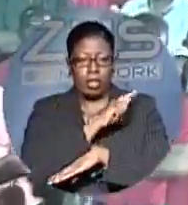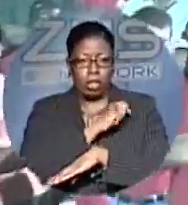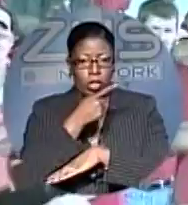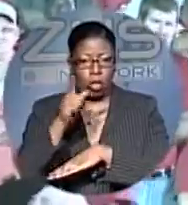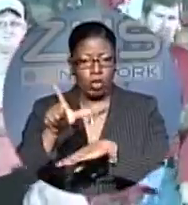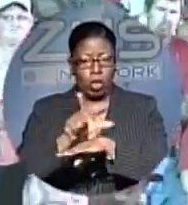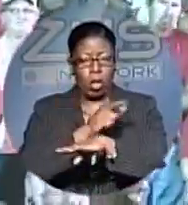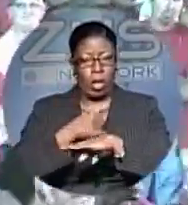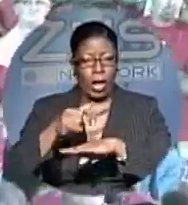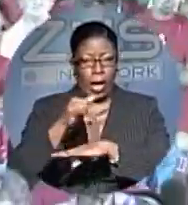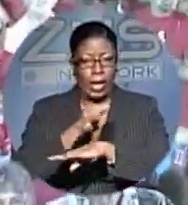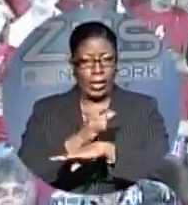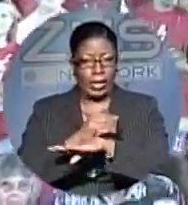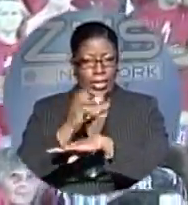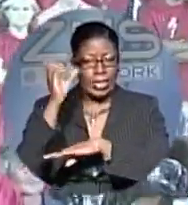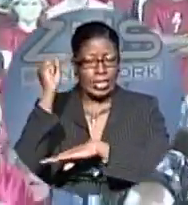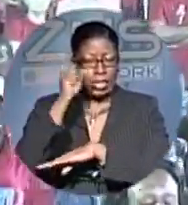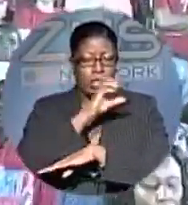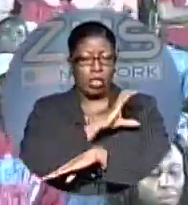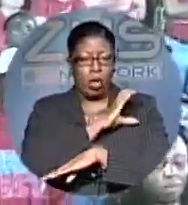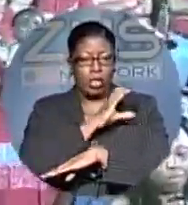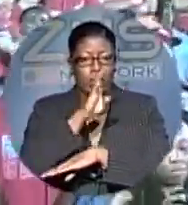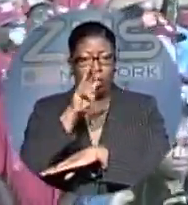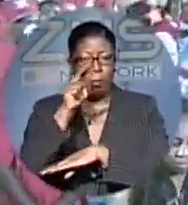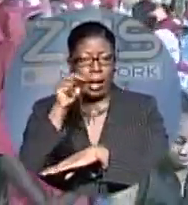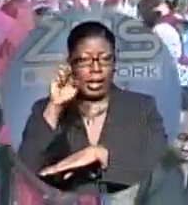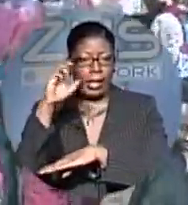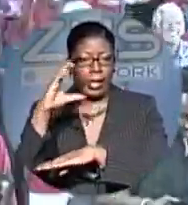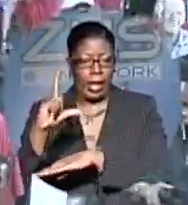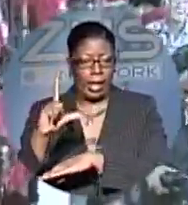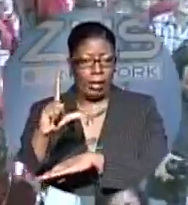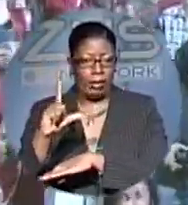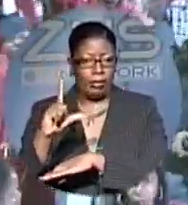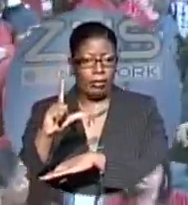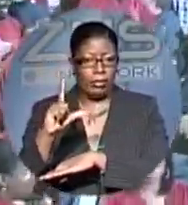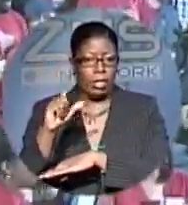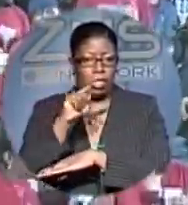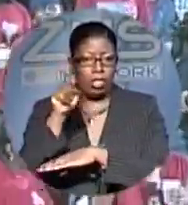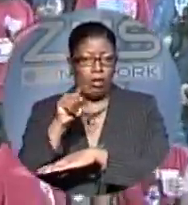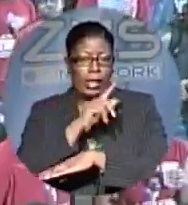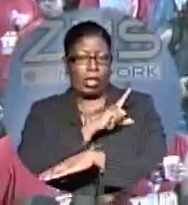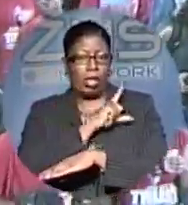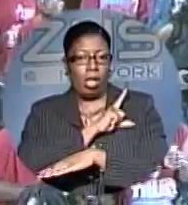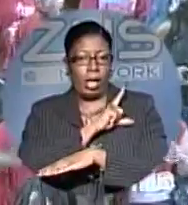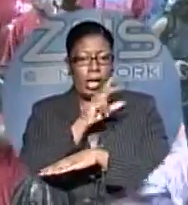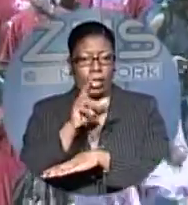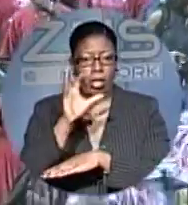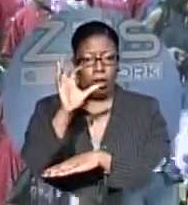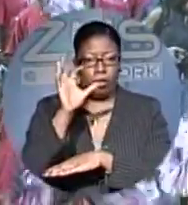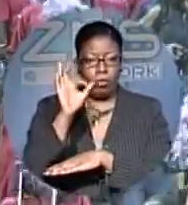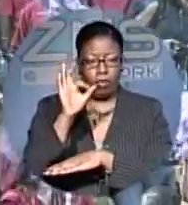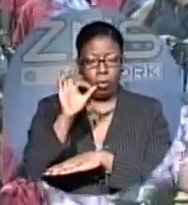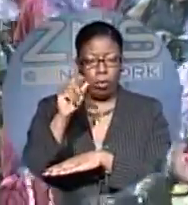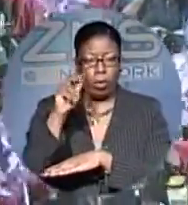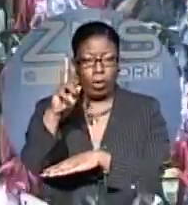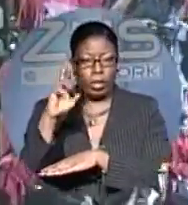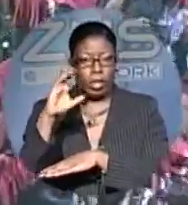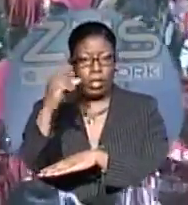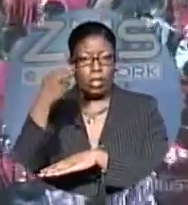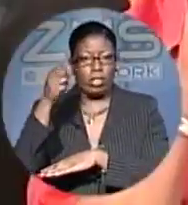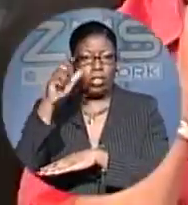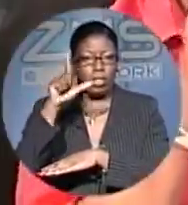Island. Sidney Cawley moves to Mikal, where he has strong ancestral roots. Shivargo Lang, Fort Charlotte, and Kenyatta Gibson a run in Southern